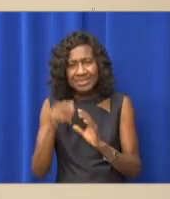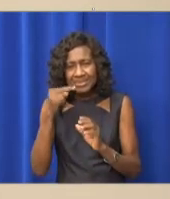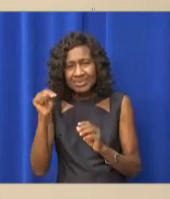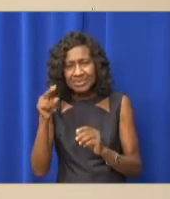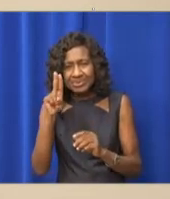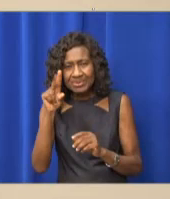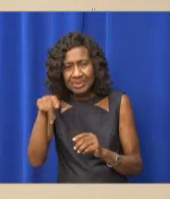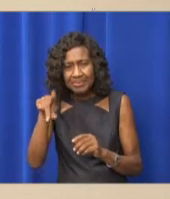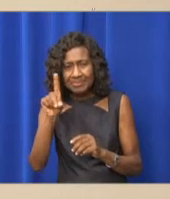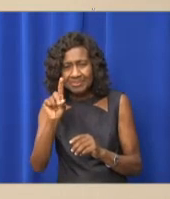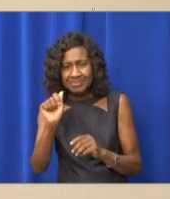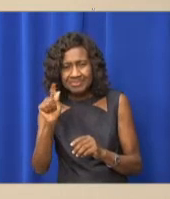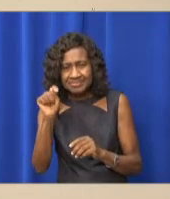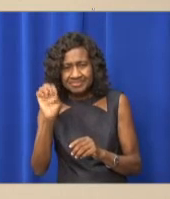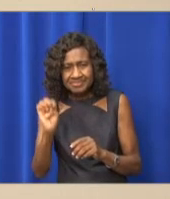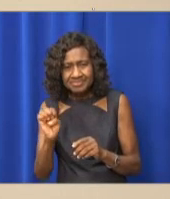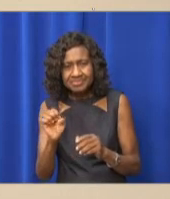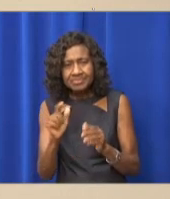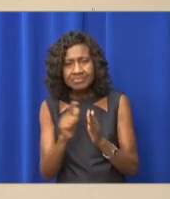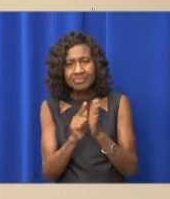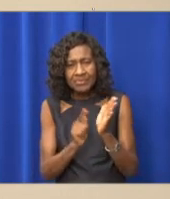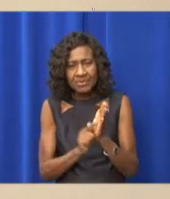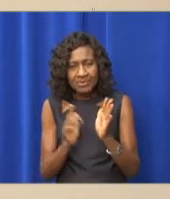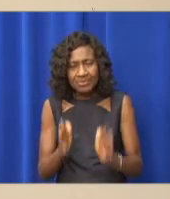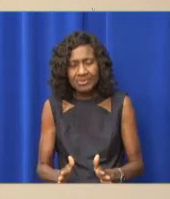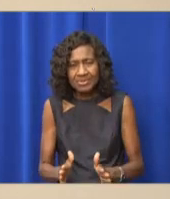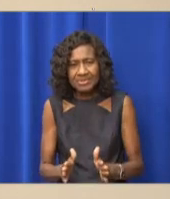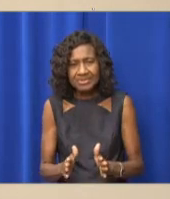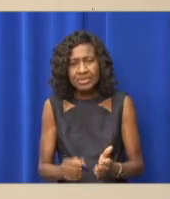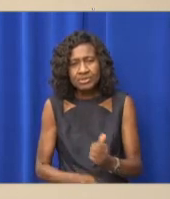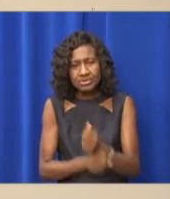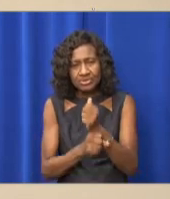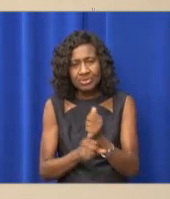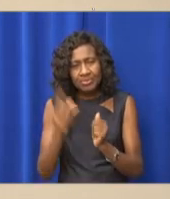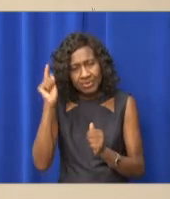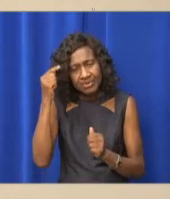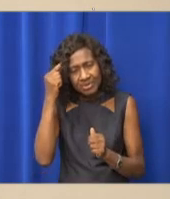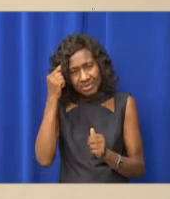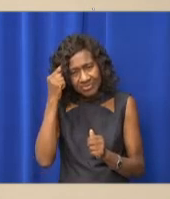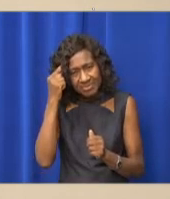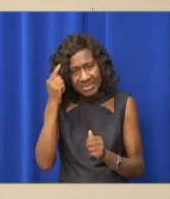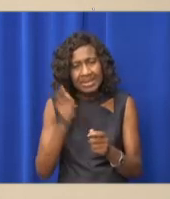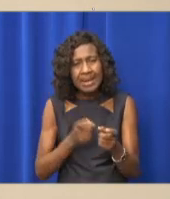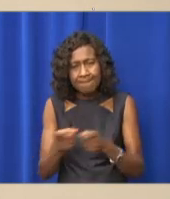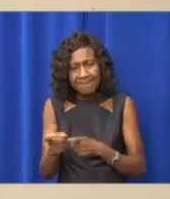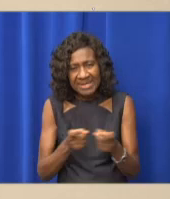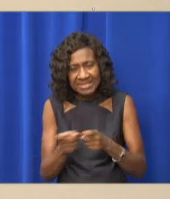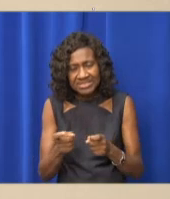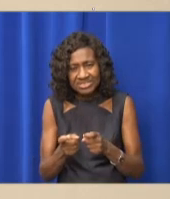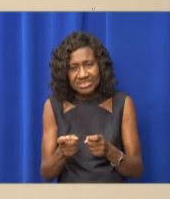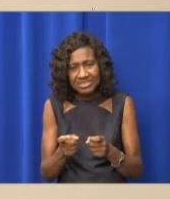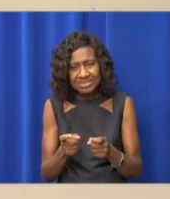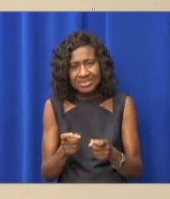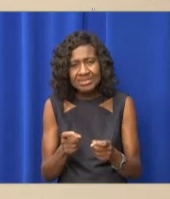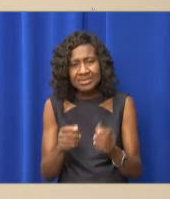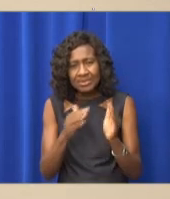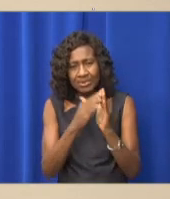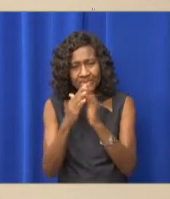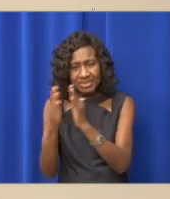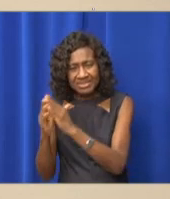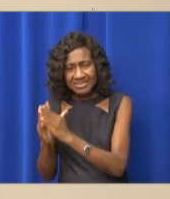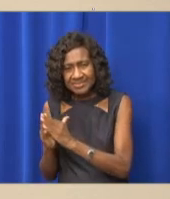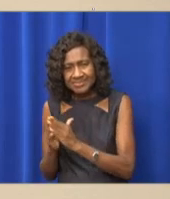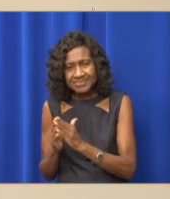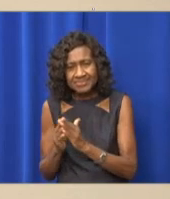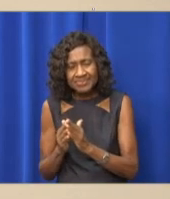you that the legal profession is supportive of the government's handling of this crisis to date. SILPA, the Cayman Islands Legal Practitioners